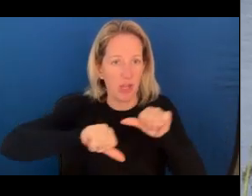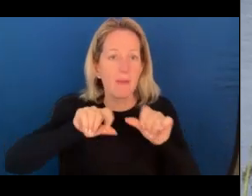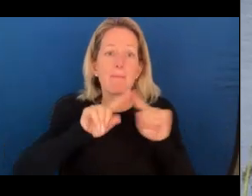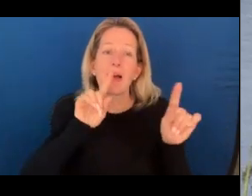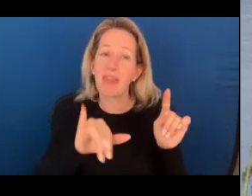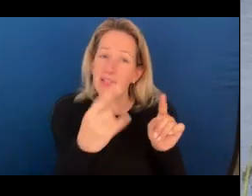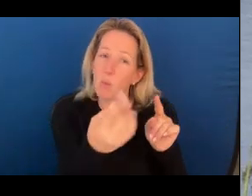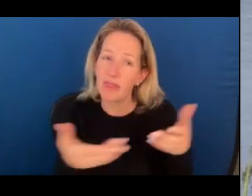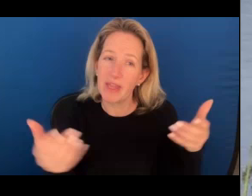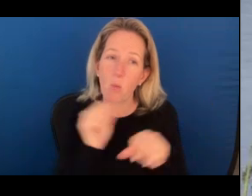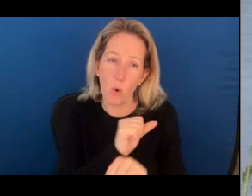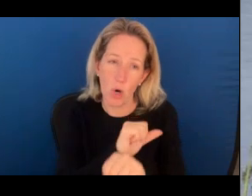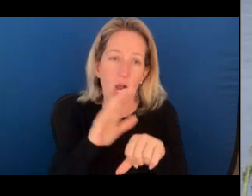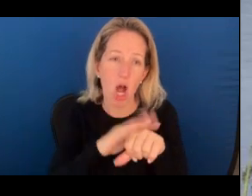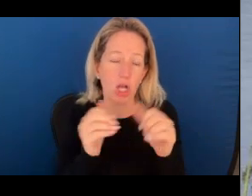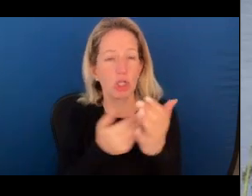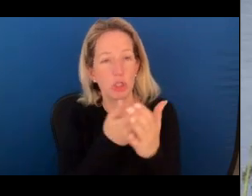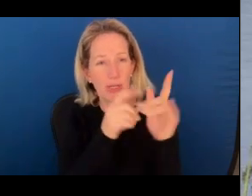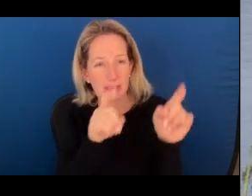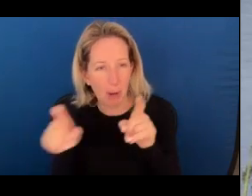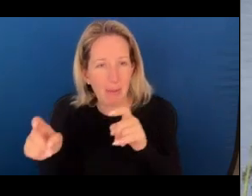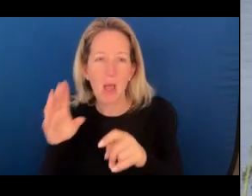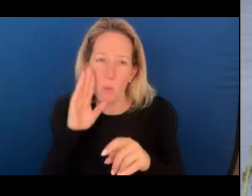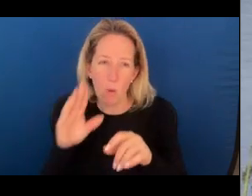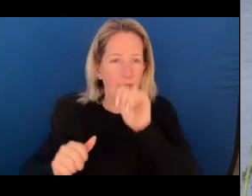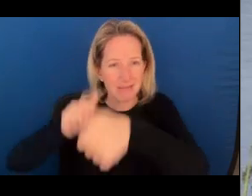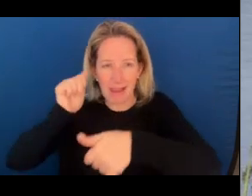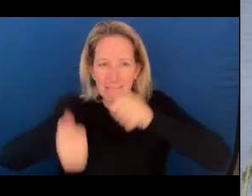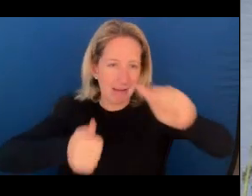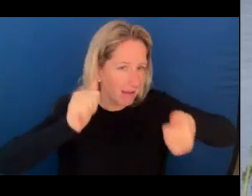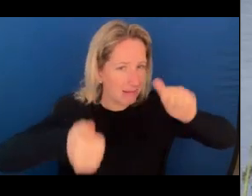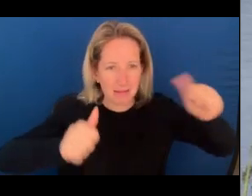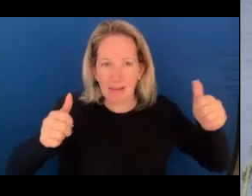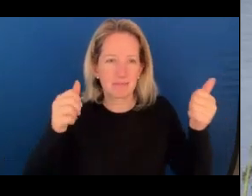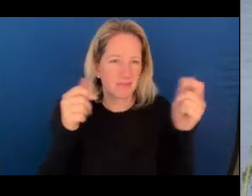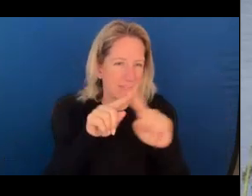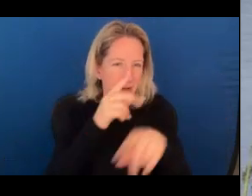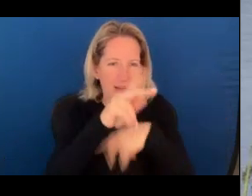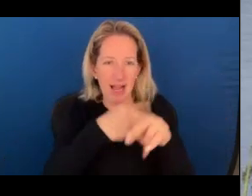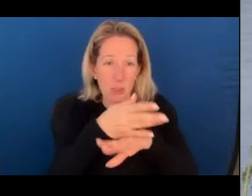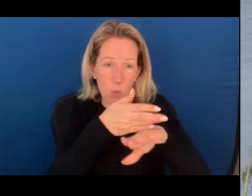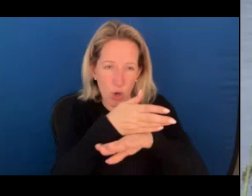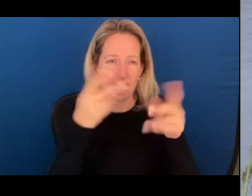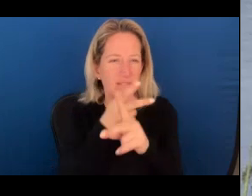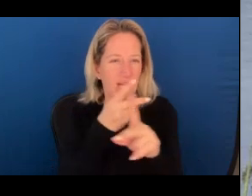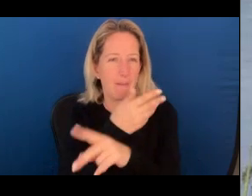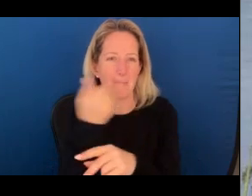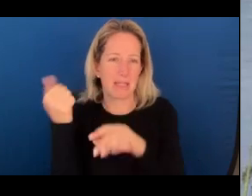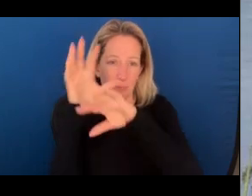that we're doing, where we're going to be doing a bunch of staking and trying to figure out best practices.